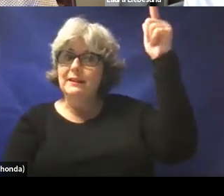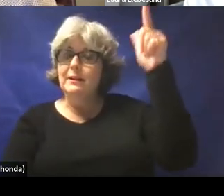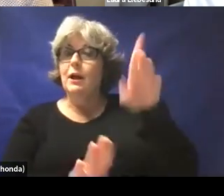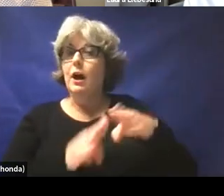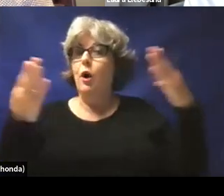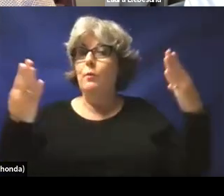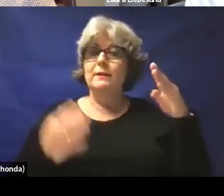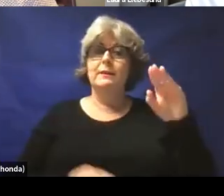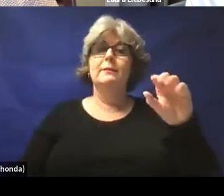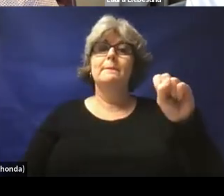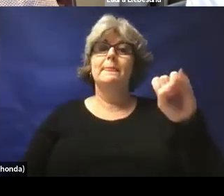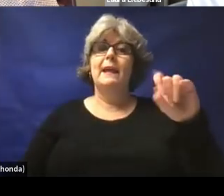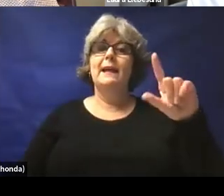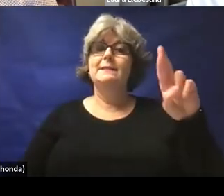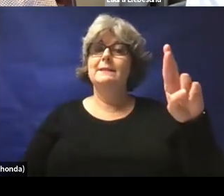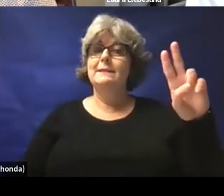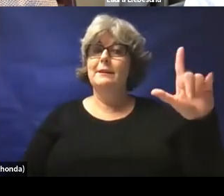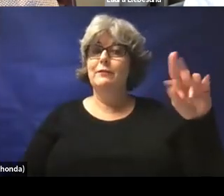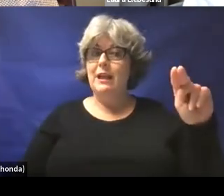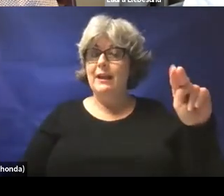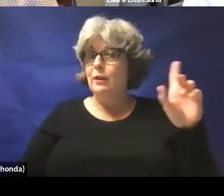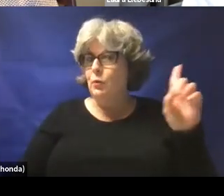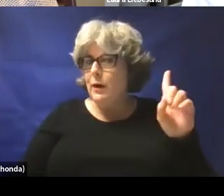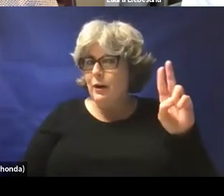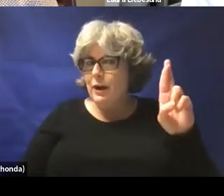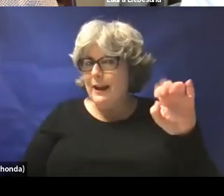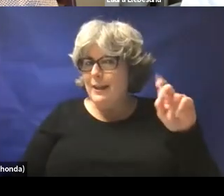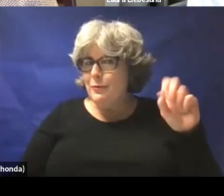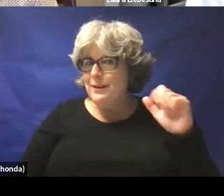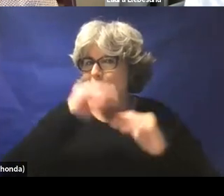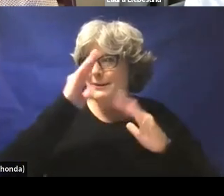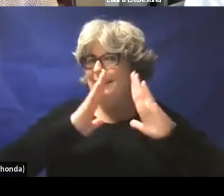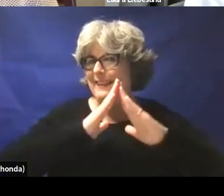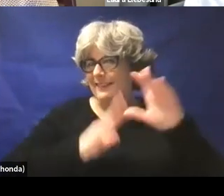Lion right before the pandemic started in the Riggs building downtown.